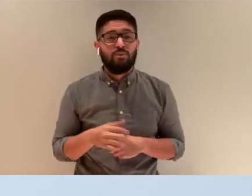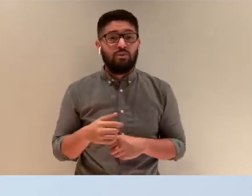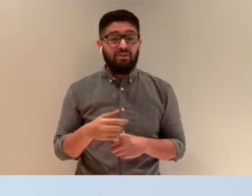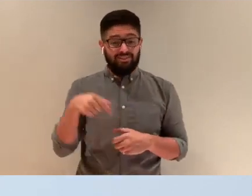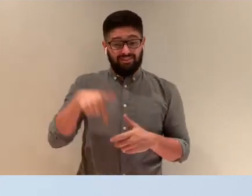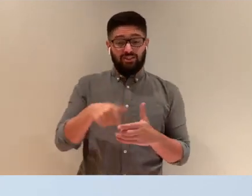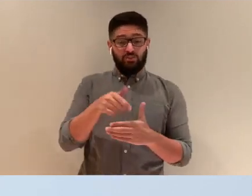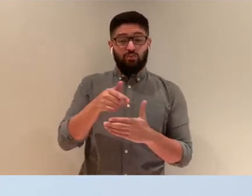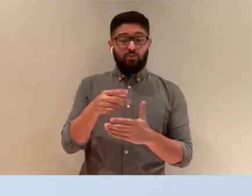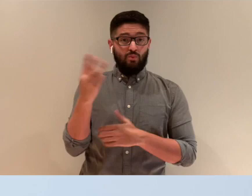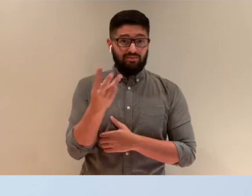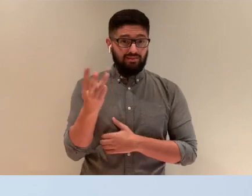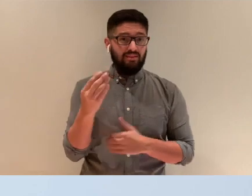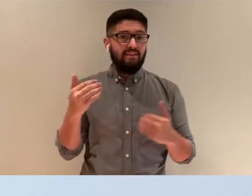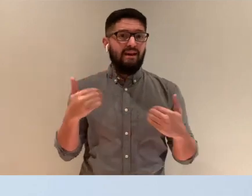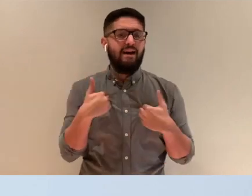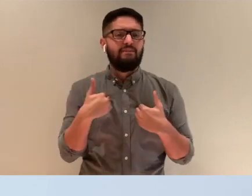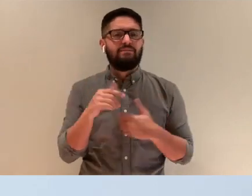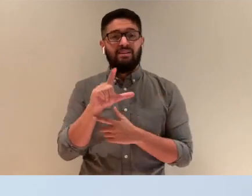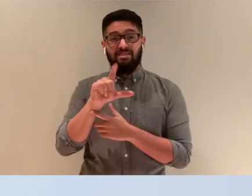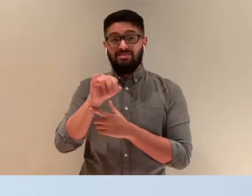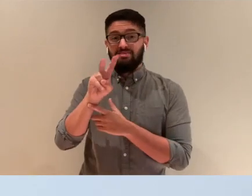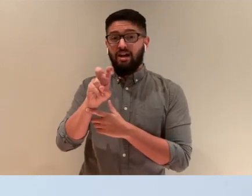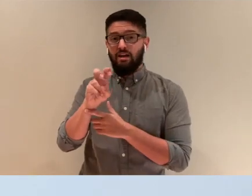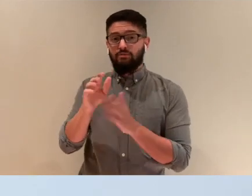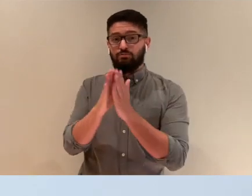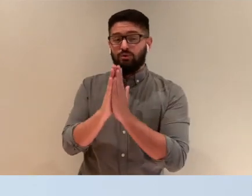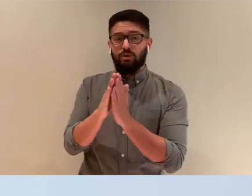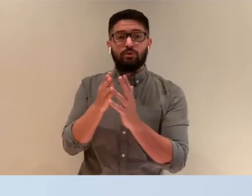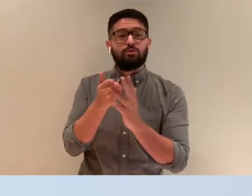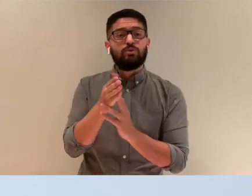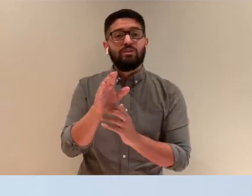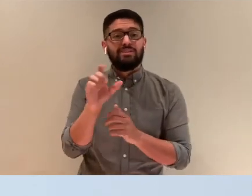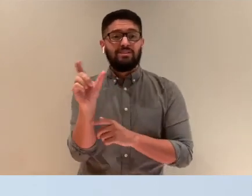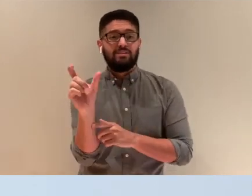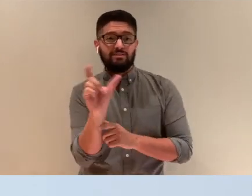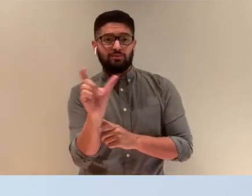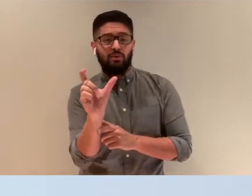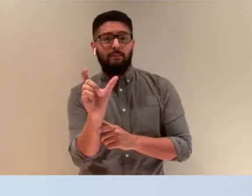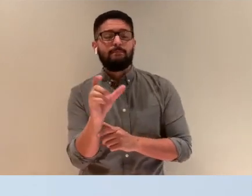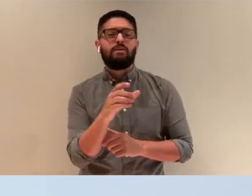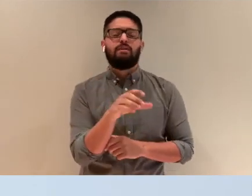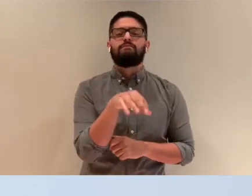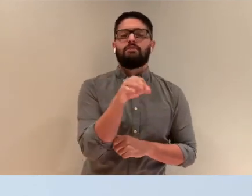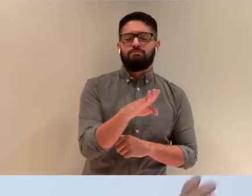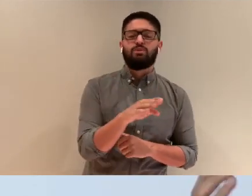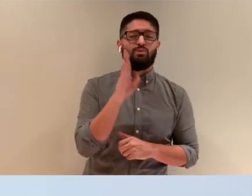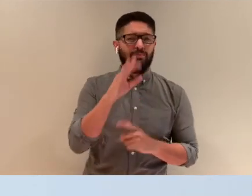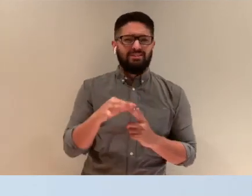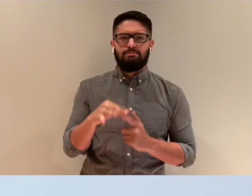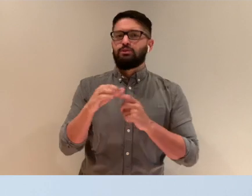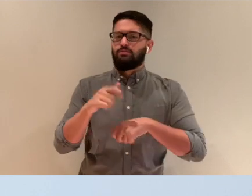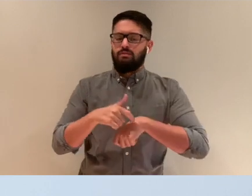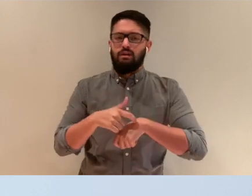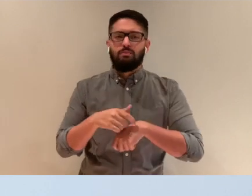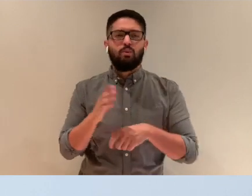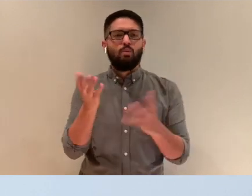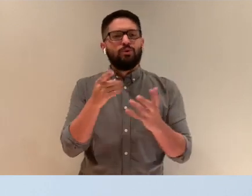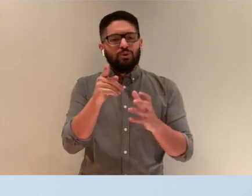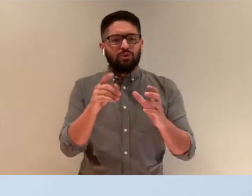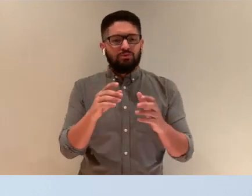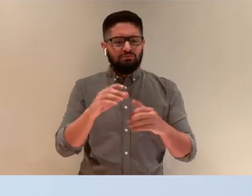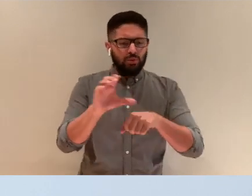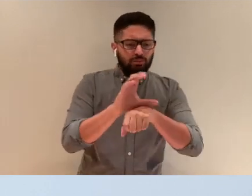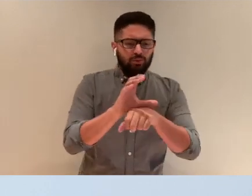And because of that, this Wednesday we are having live prayer through Instagram and Facebook. It's going to be a special time, so we want